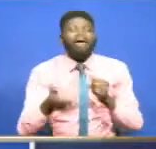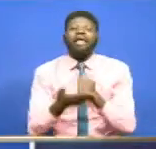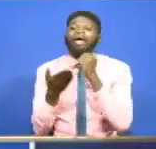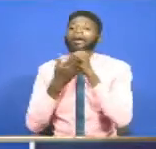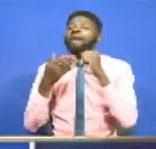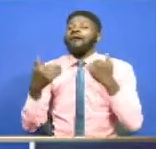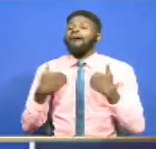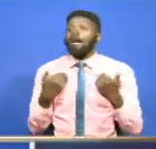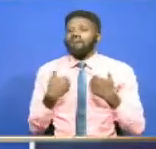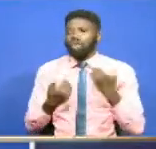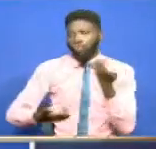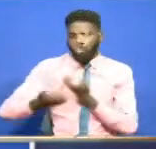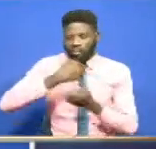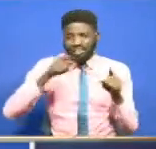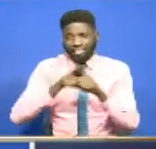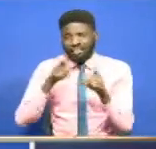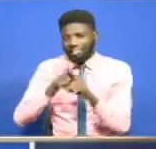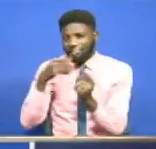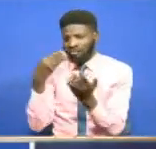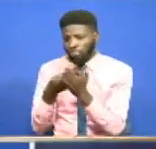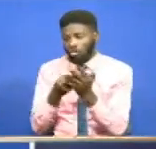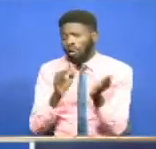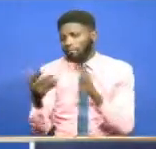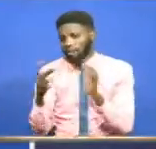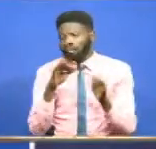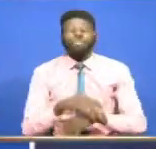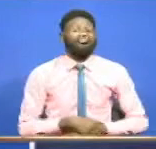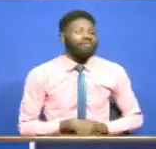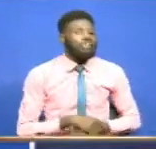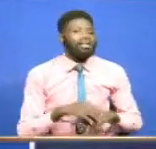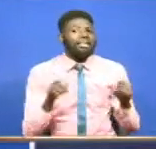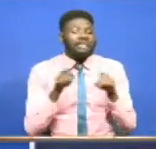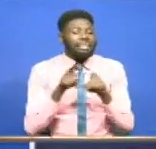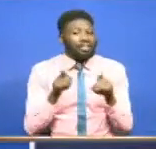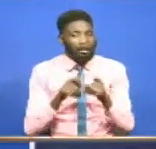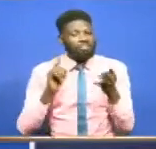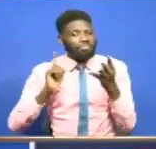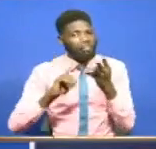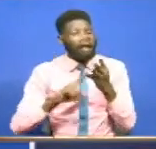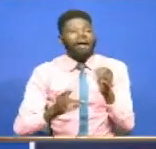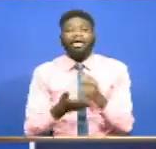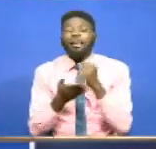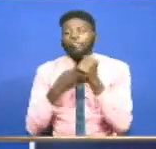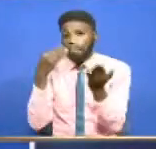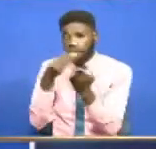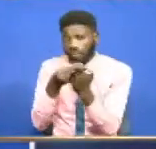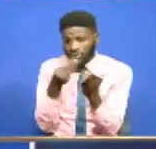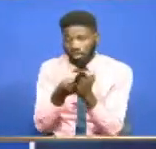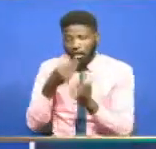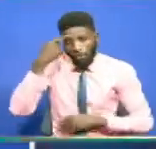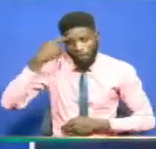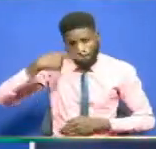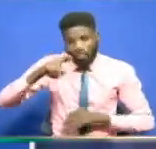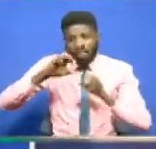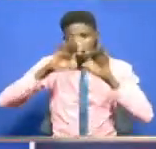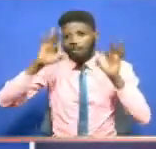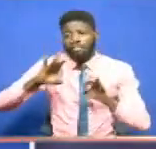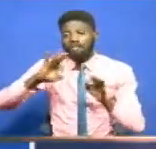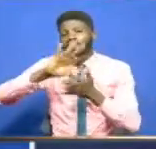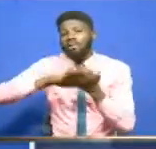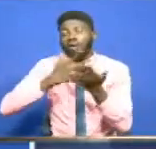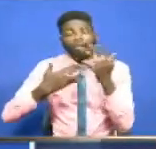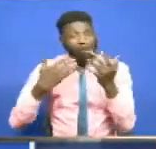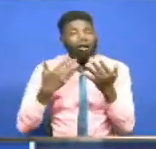fiscal affairs. And finally, implementing specific measures to strengthen the monetary policy framework and support fiscal